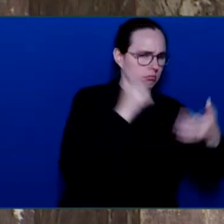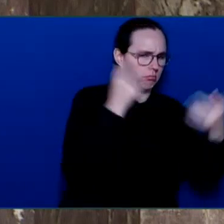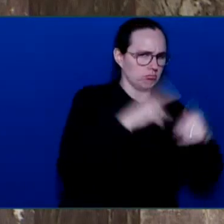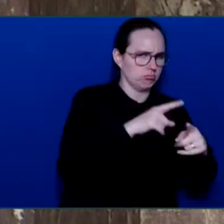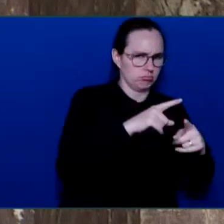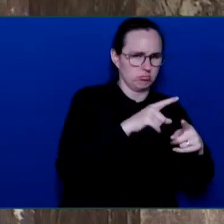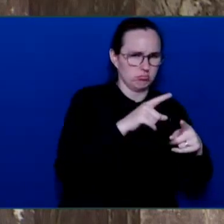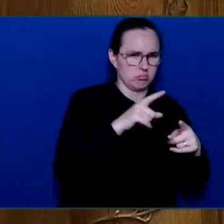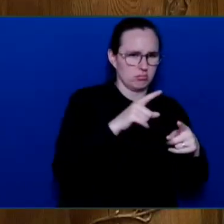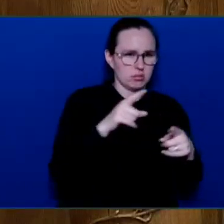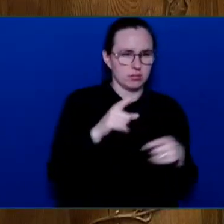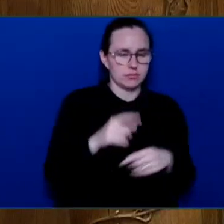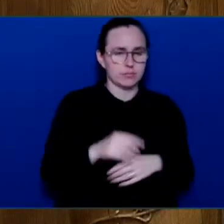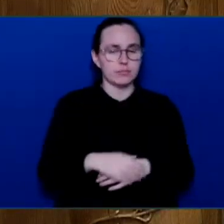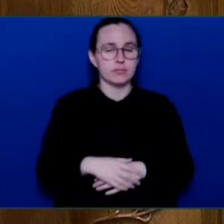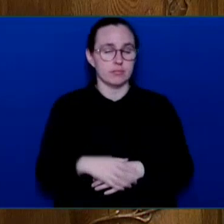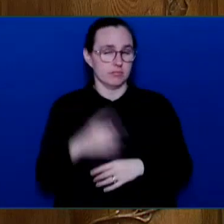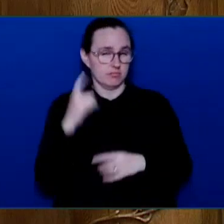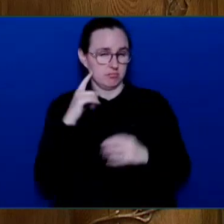Members.